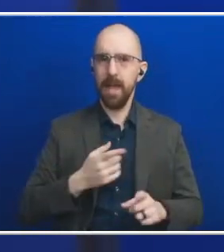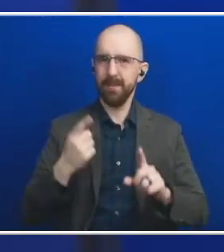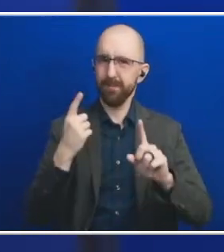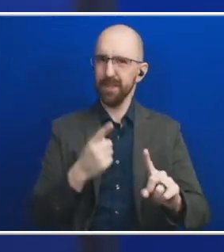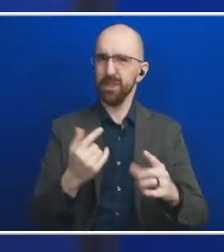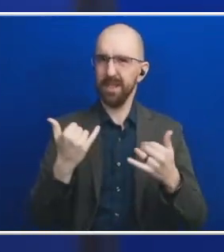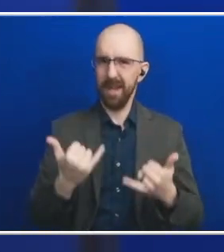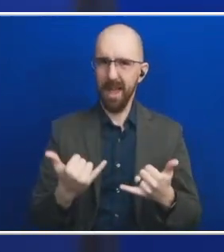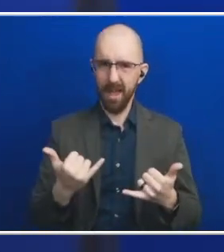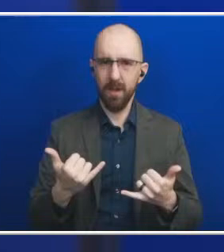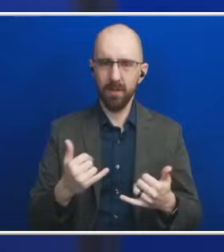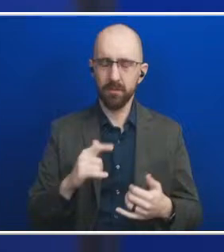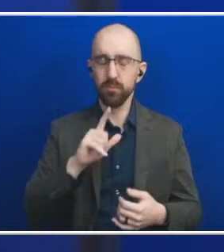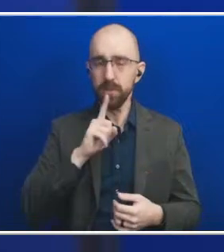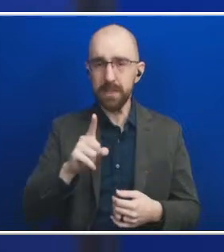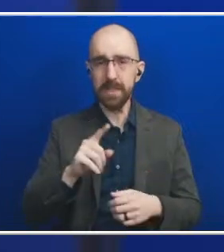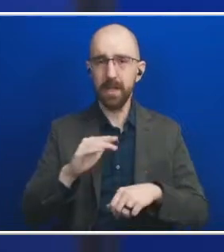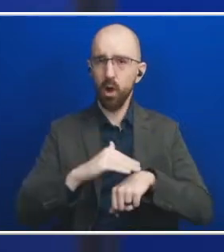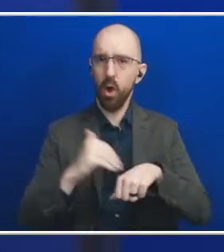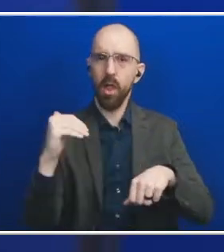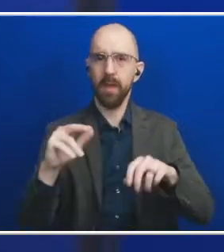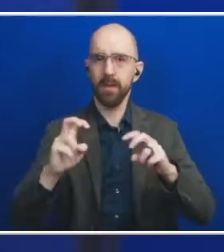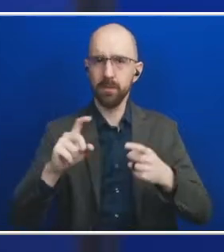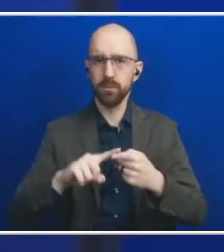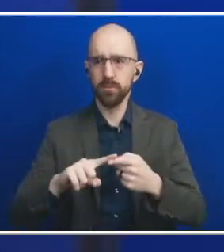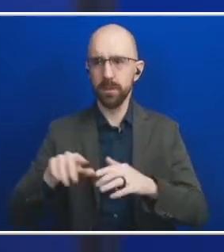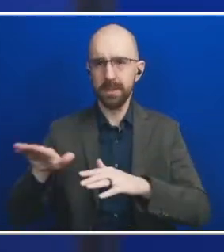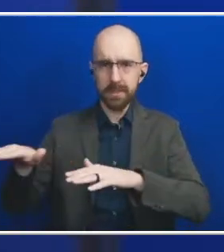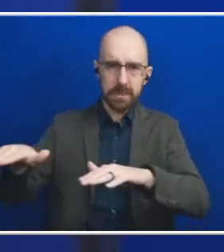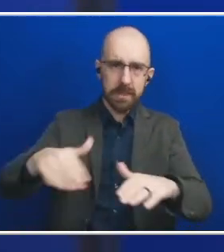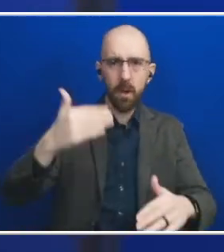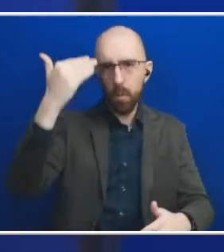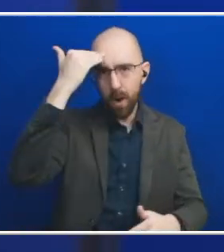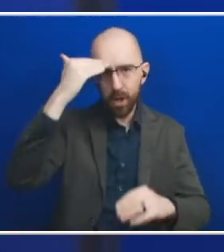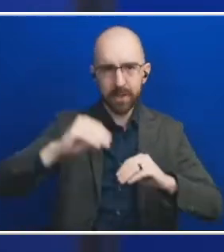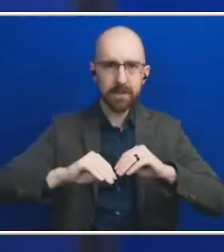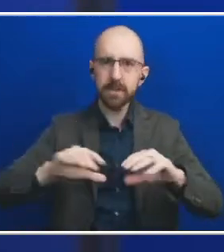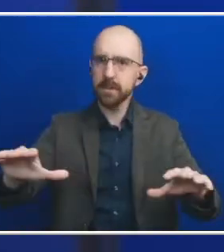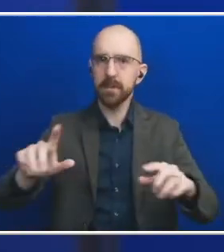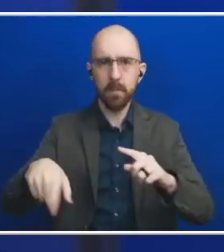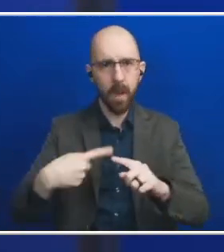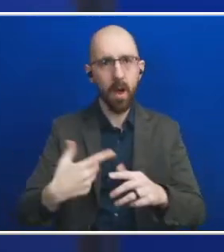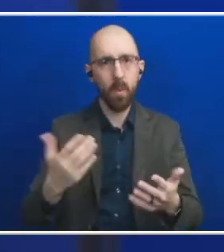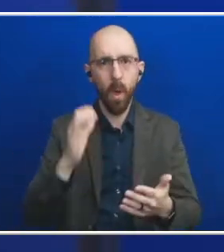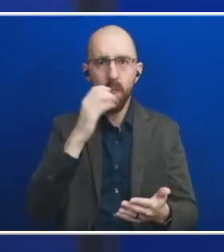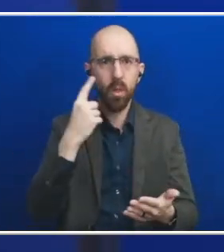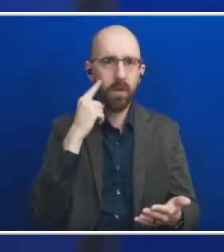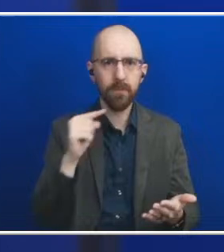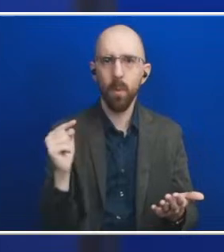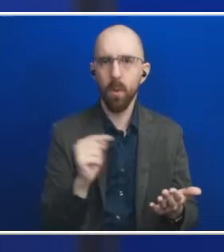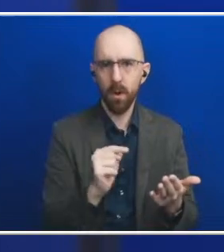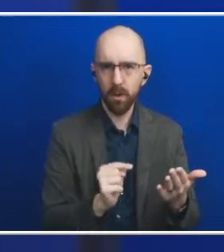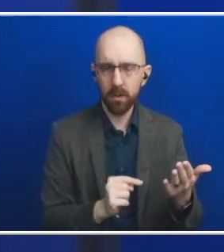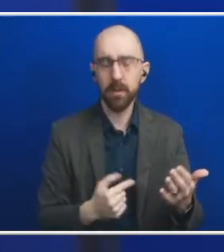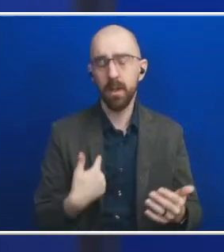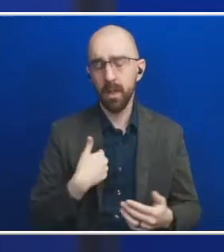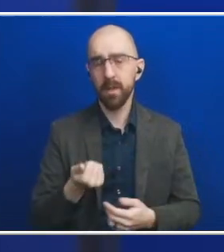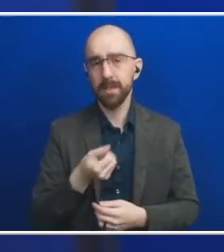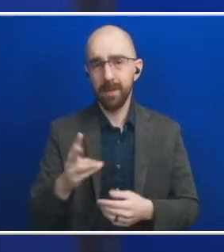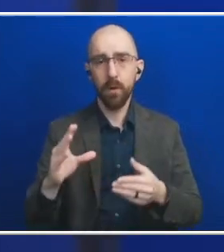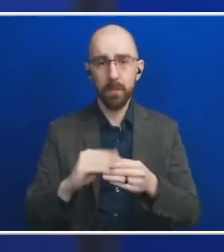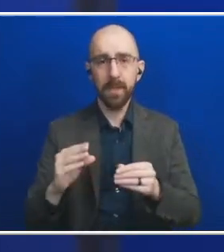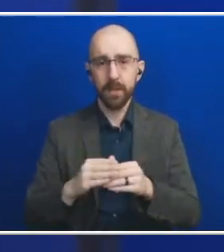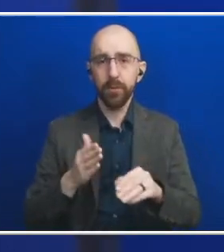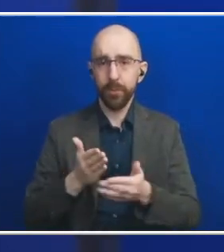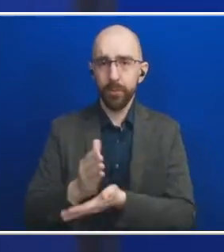true calling to be able to bring awareness to this and just get the word out about what to look for. And I've had multiple messages through social media of people I've never